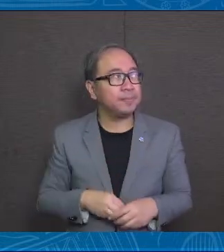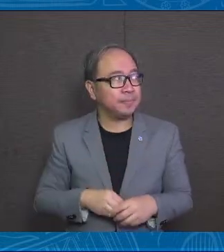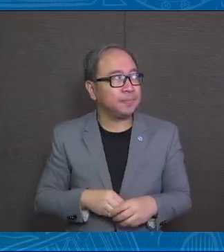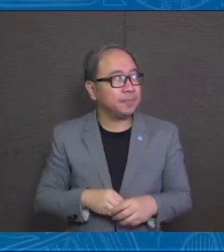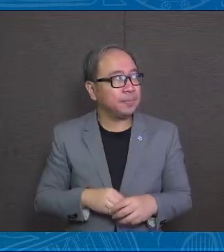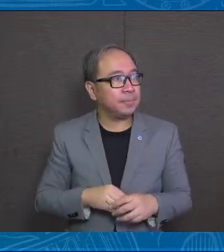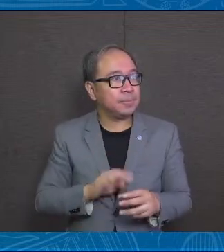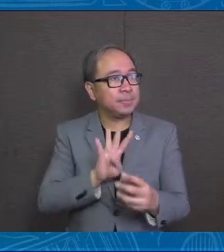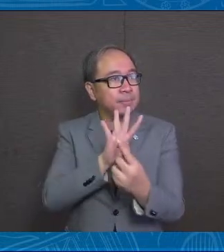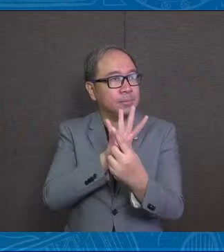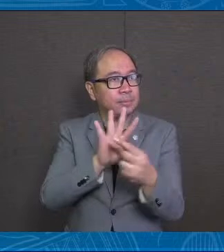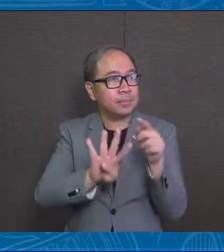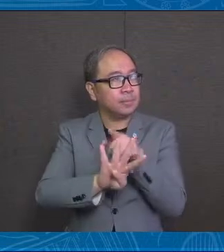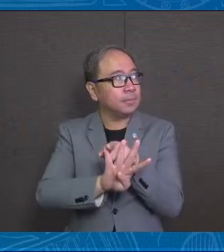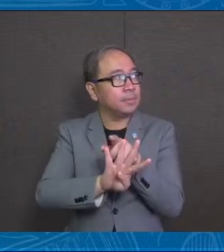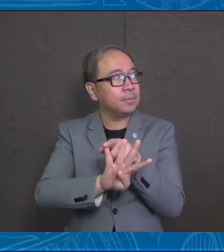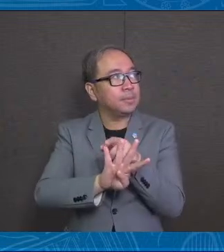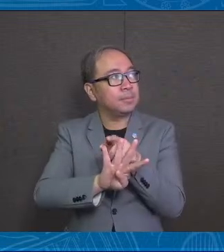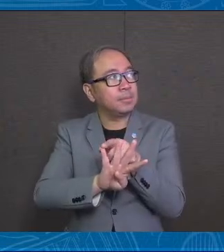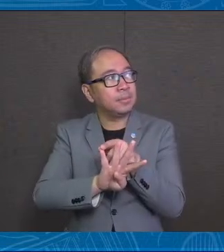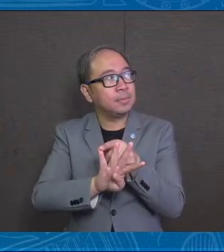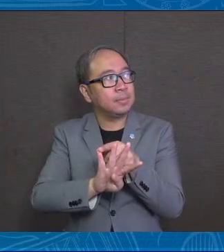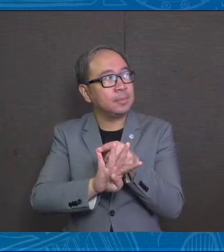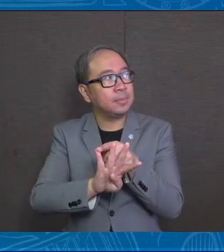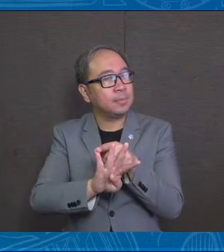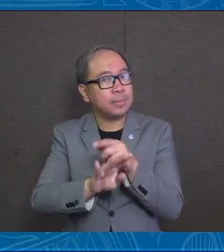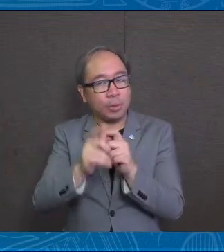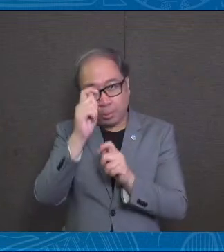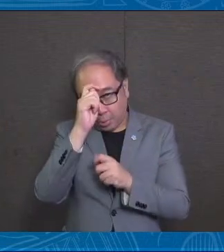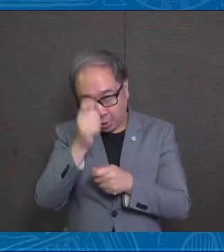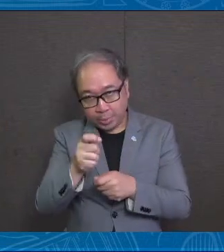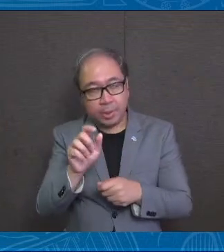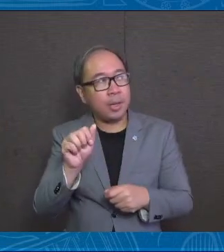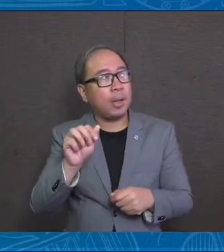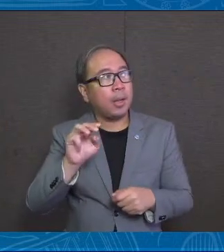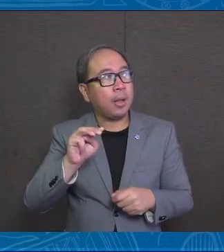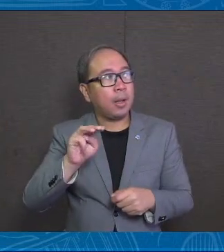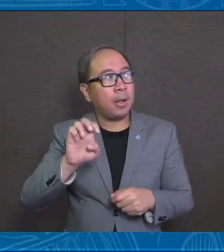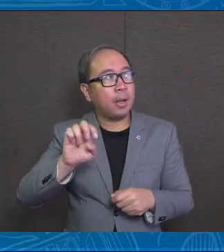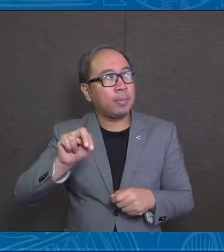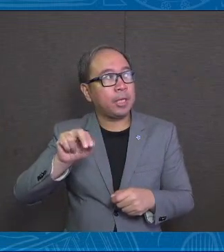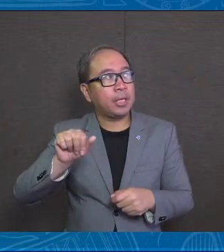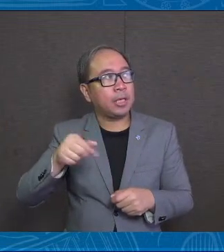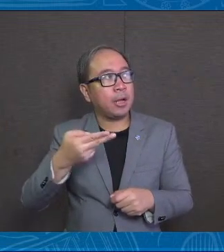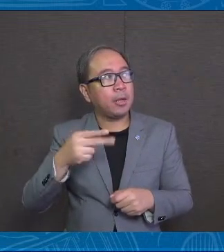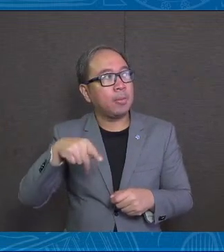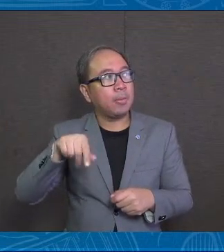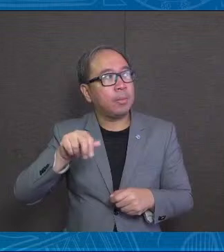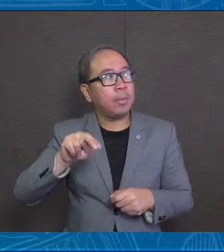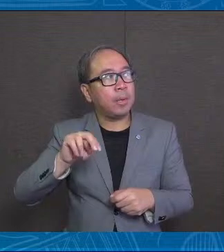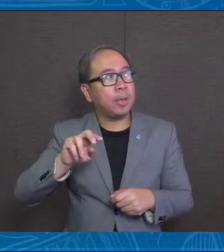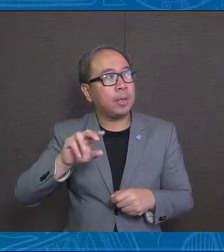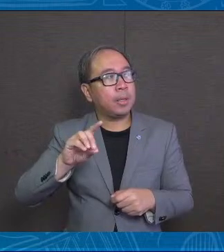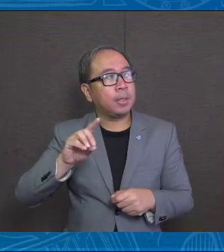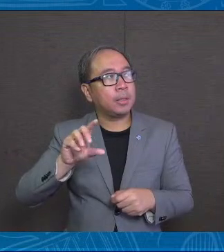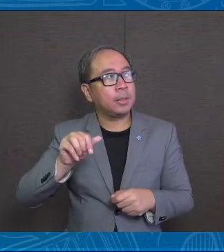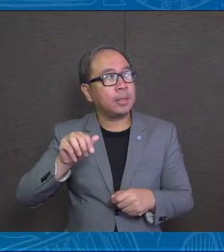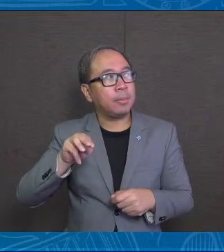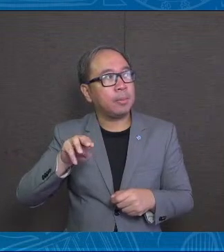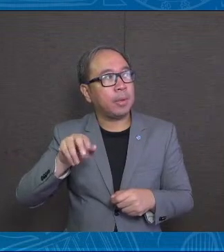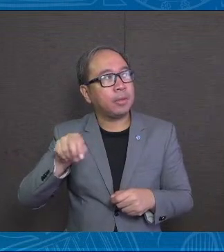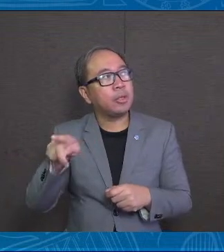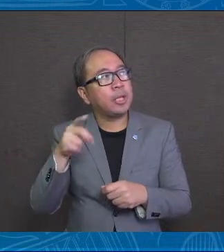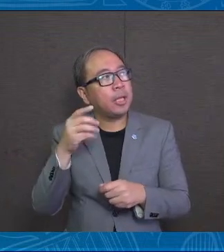And of course, right at the end, we have the Honorable Amina Pangandaman, the Secretary from the Department of the Budget